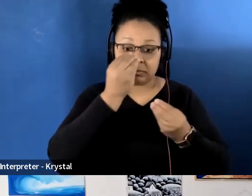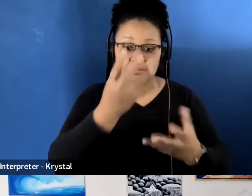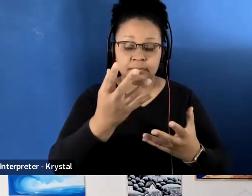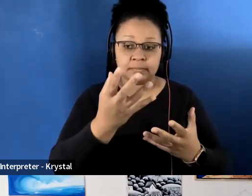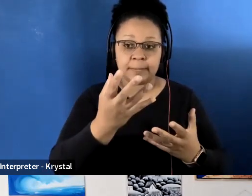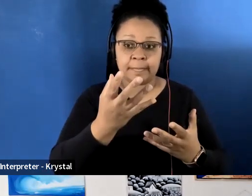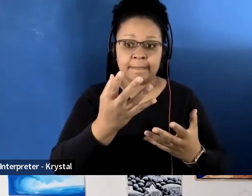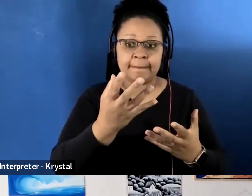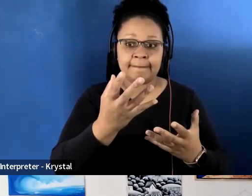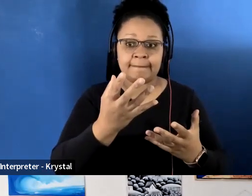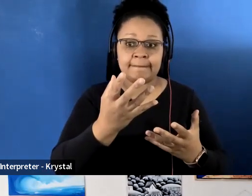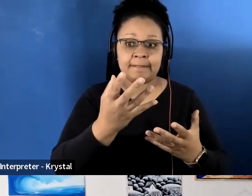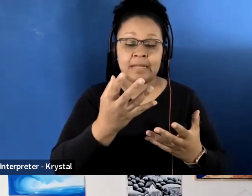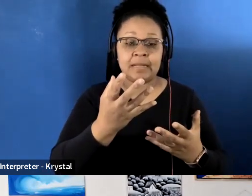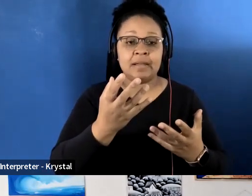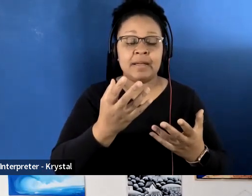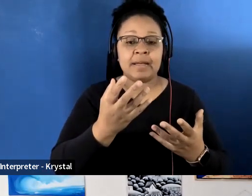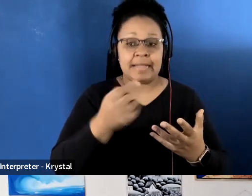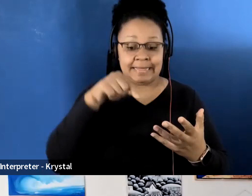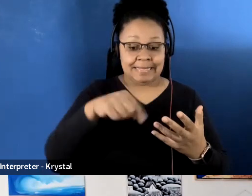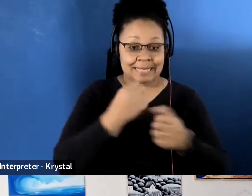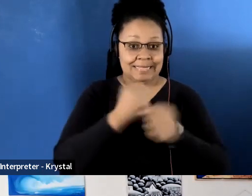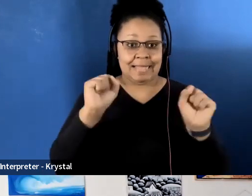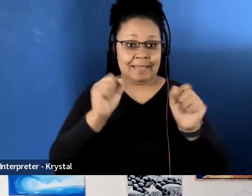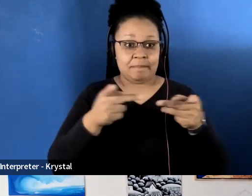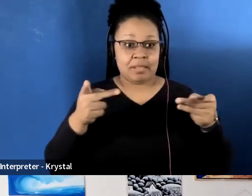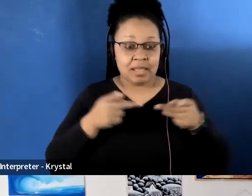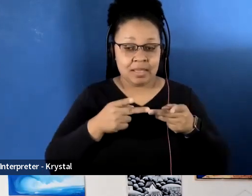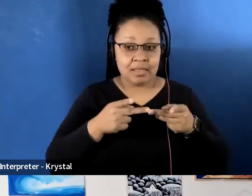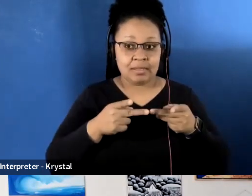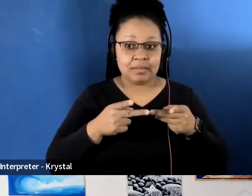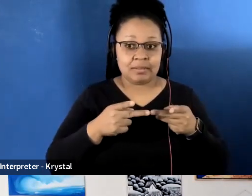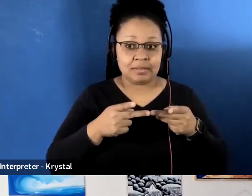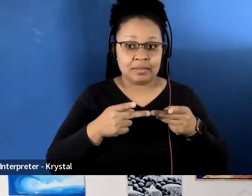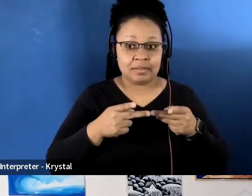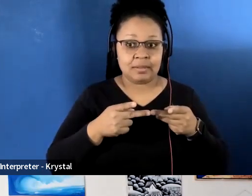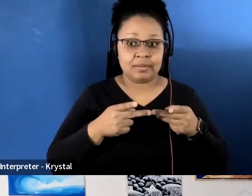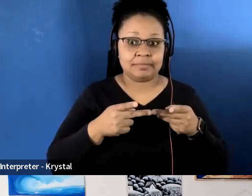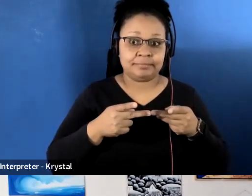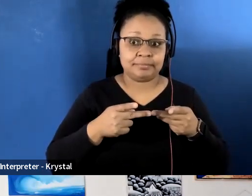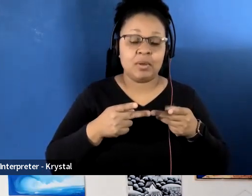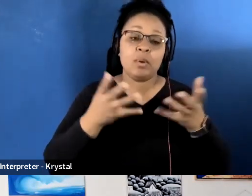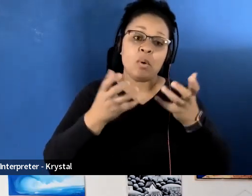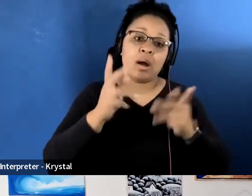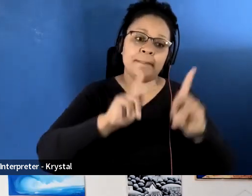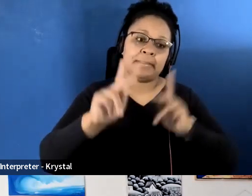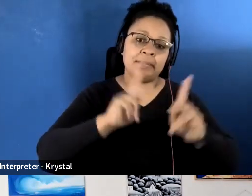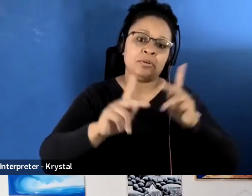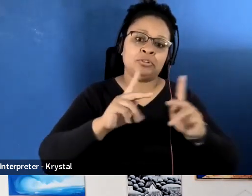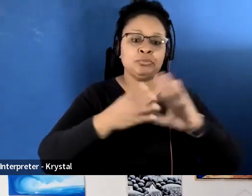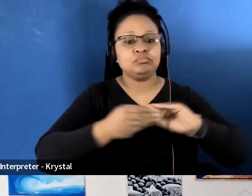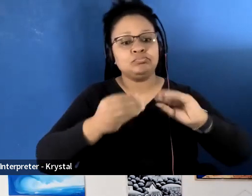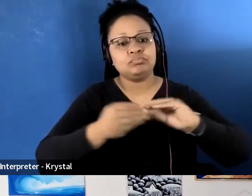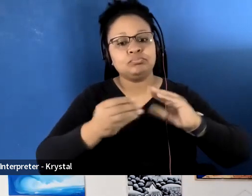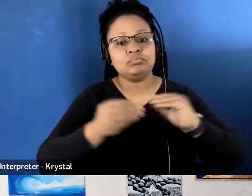is, since this is a safe space and we want people to be able to talk